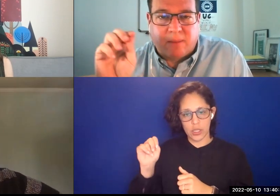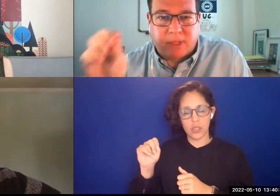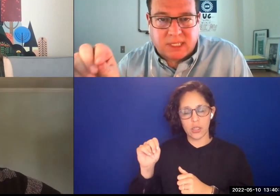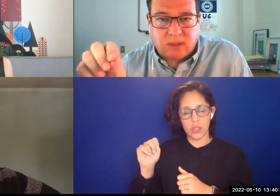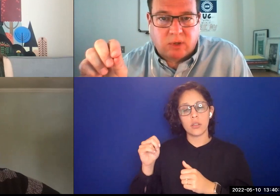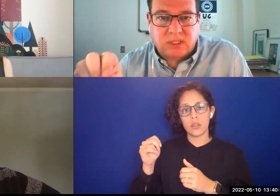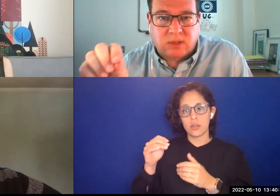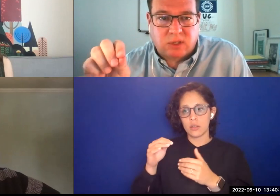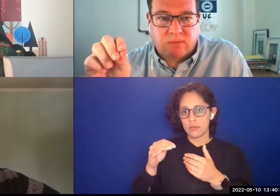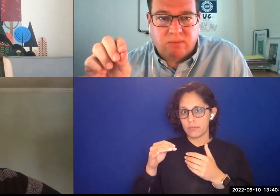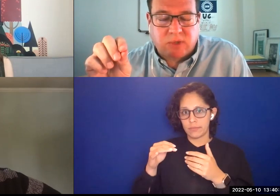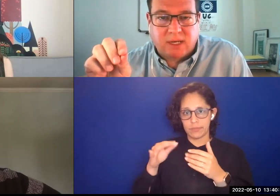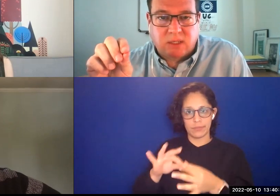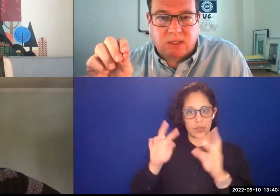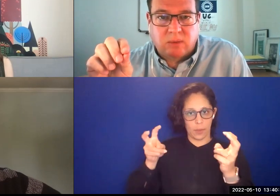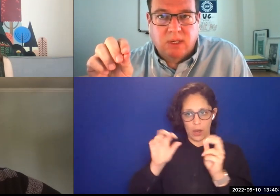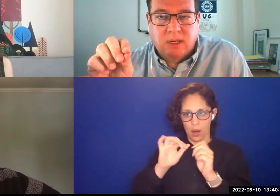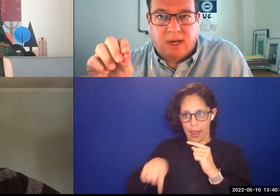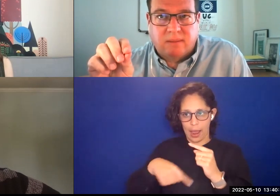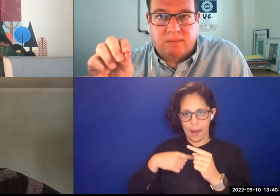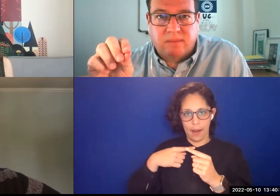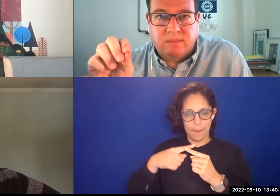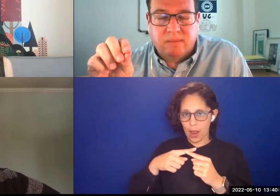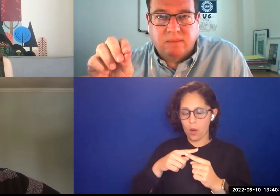around how policing works and sort of trying to,